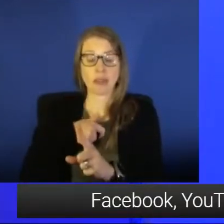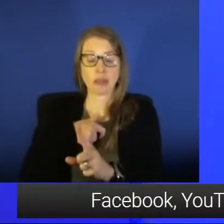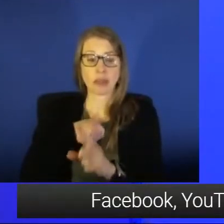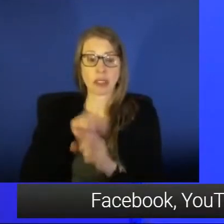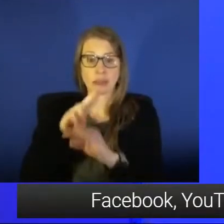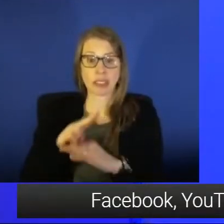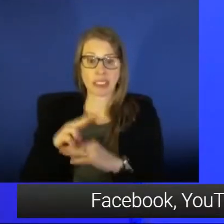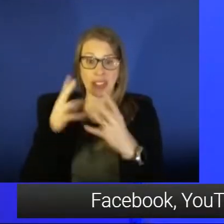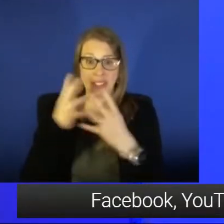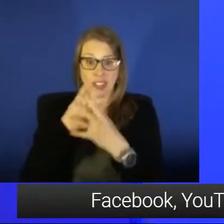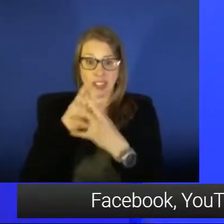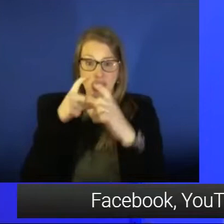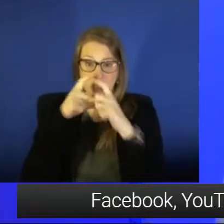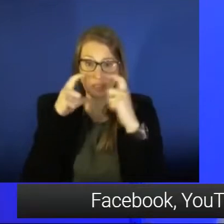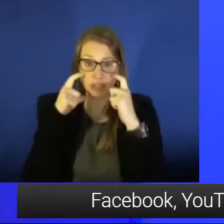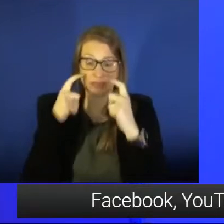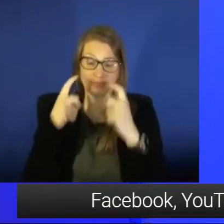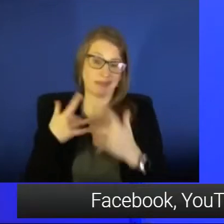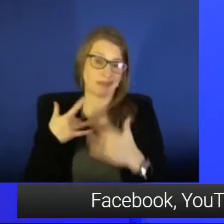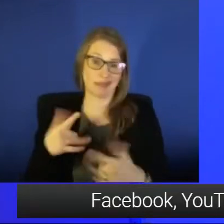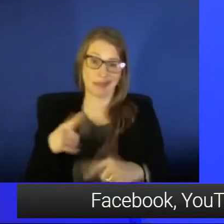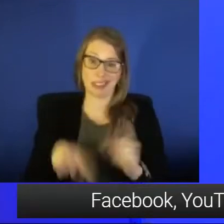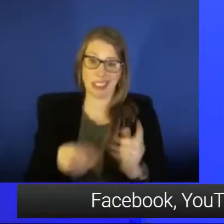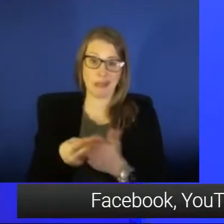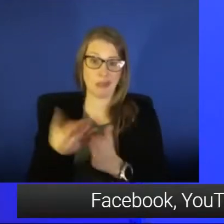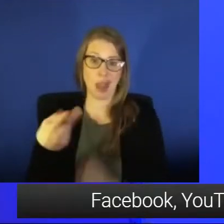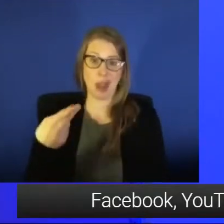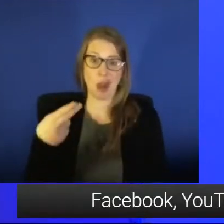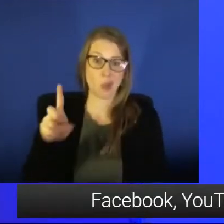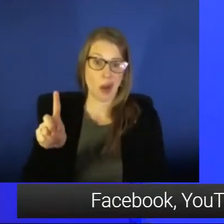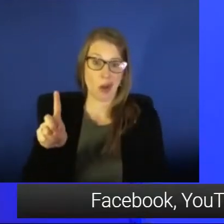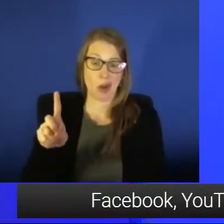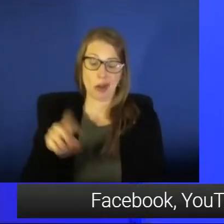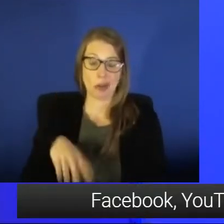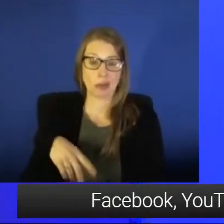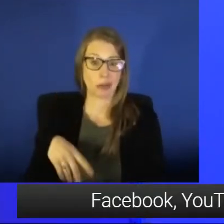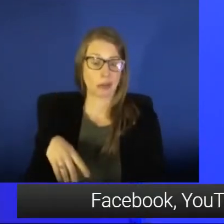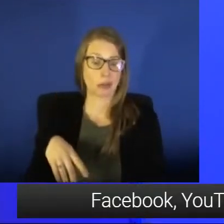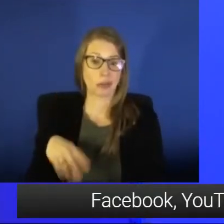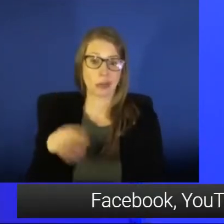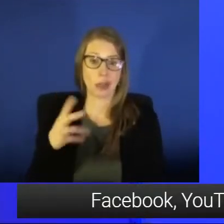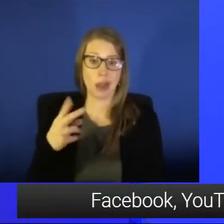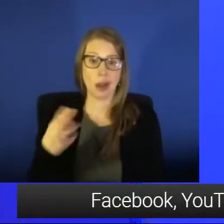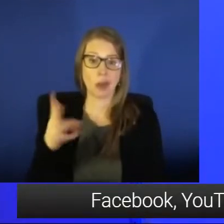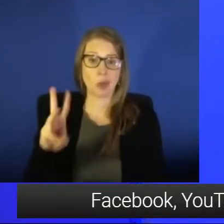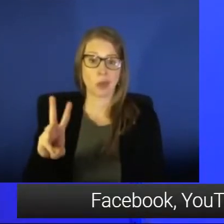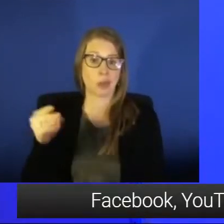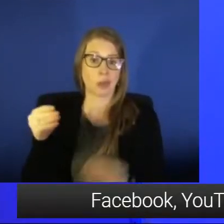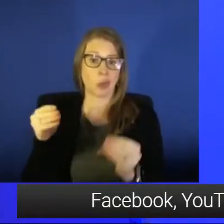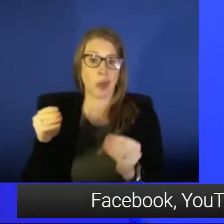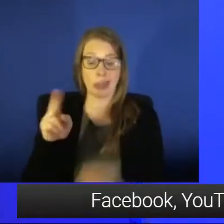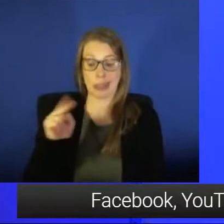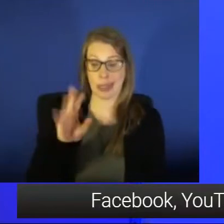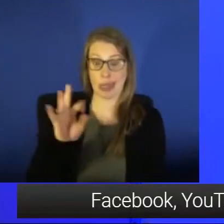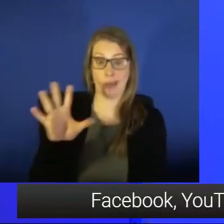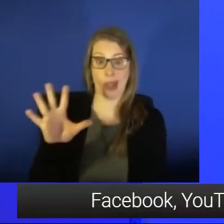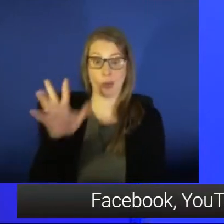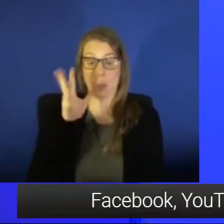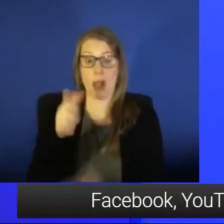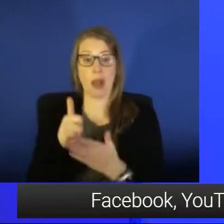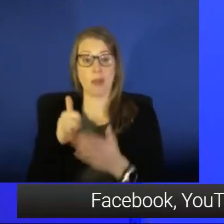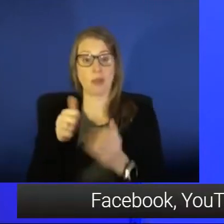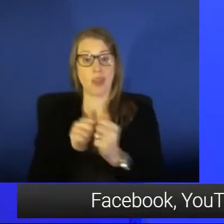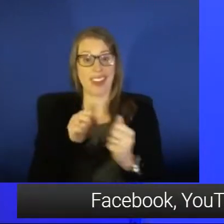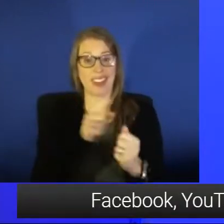you can't buy those at, say, the hardware store. Mm-hmm. You can get the N95s that'll help with the particulates, but not necessarily